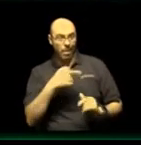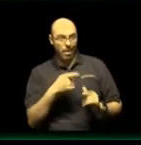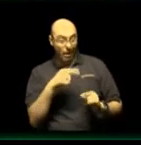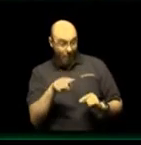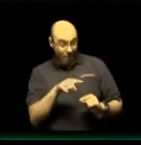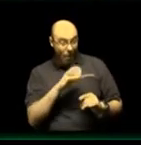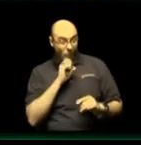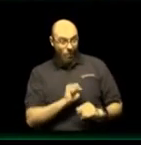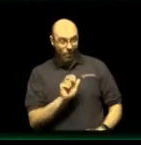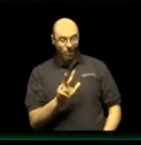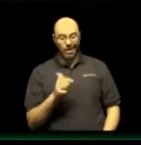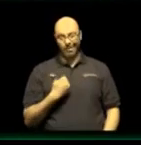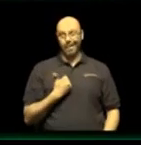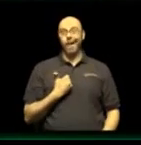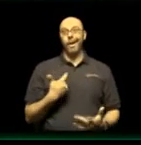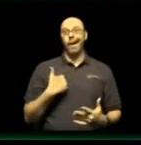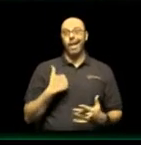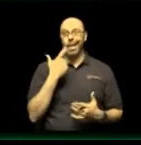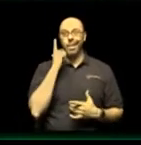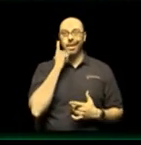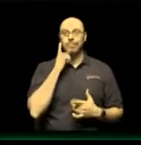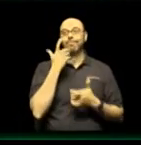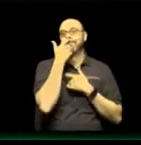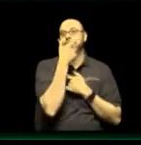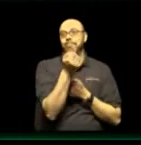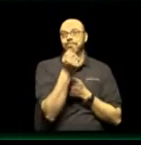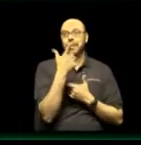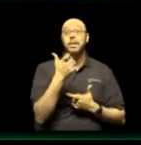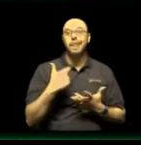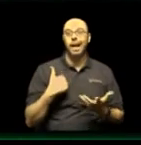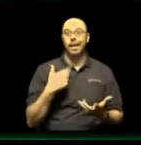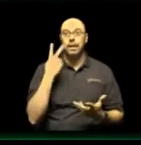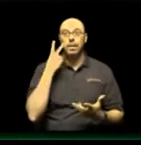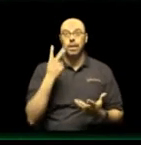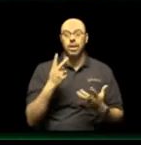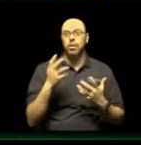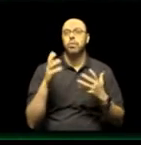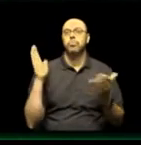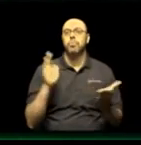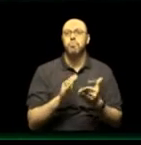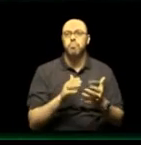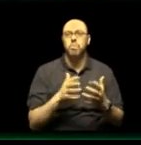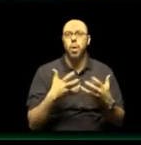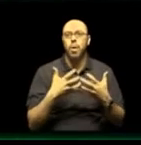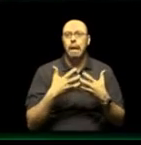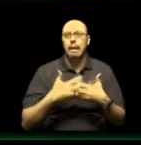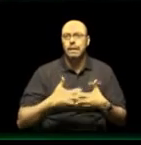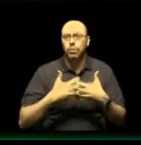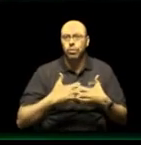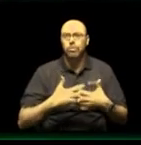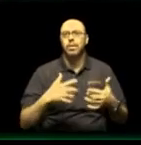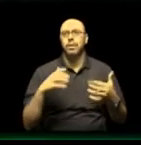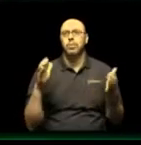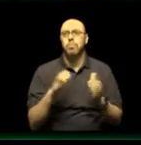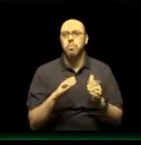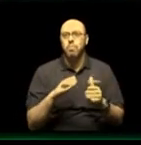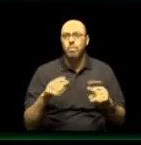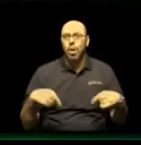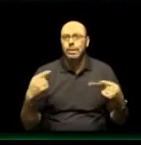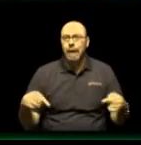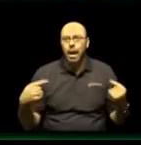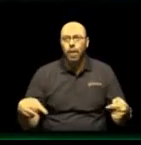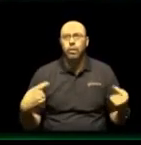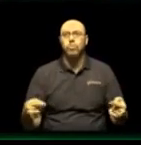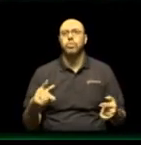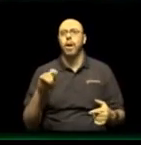I find very interesting because I smell engine, I smell tires, I know the engine sounds. And